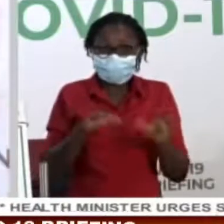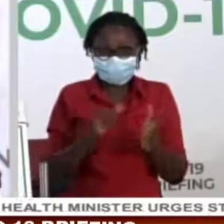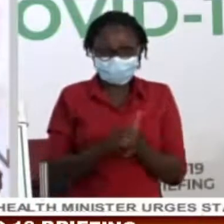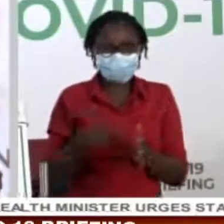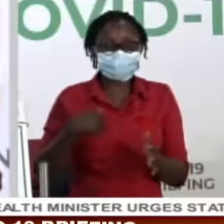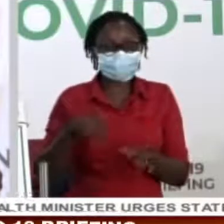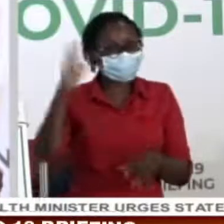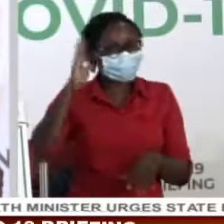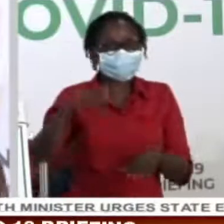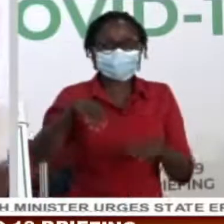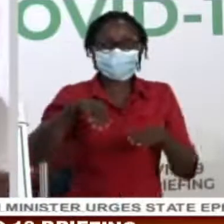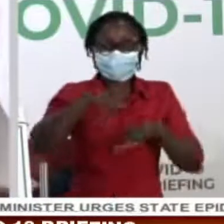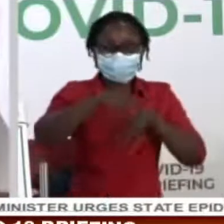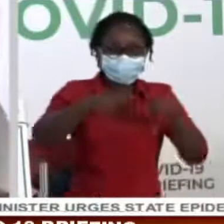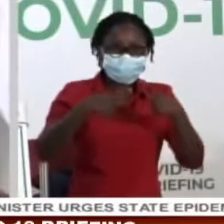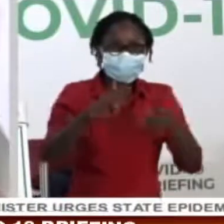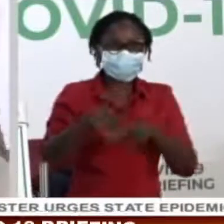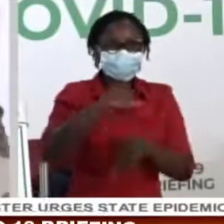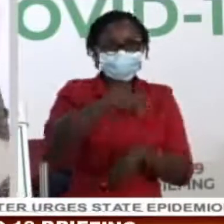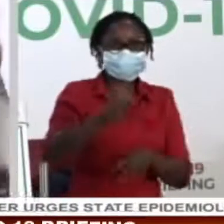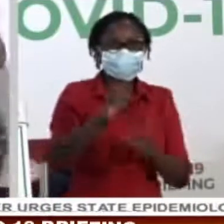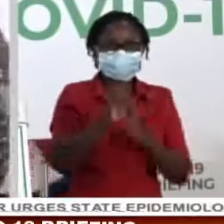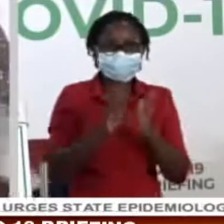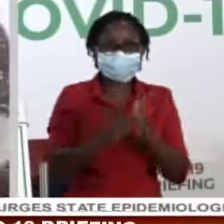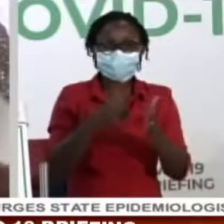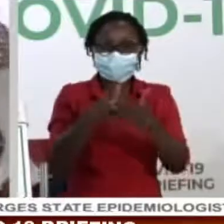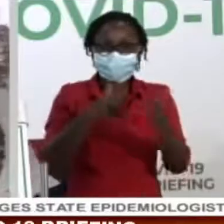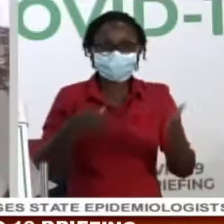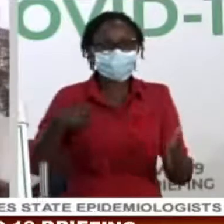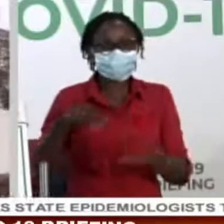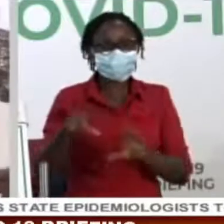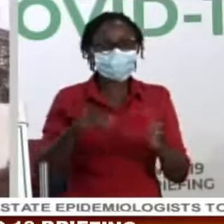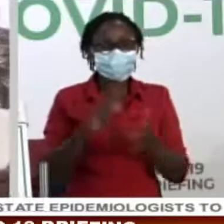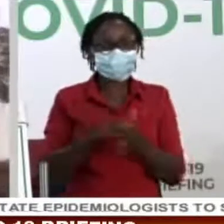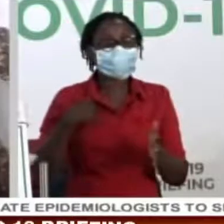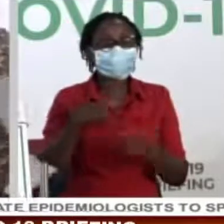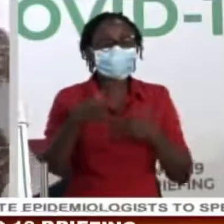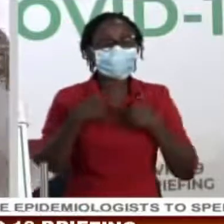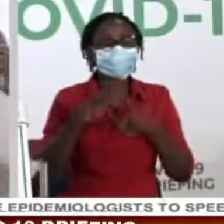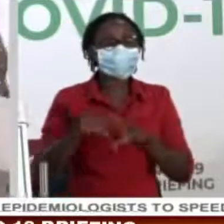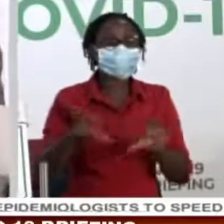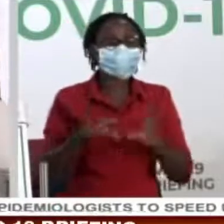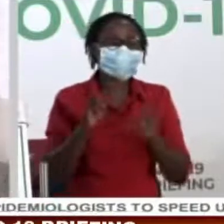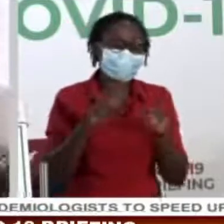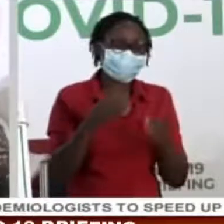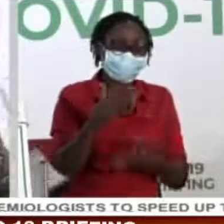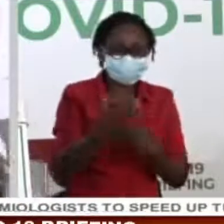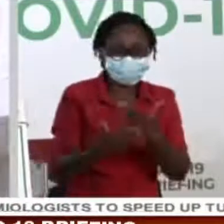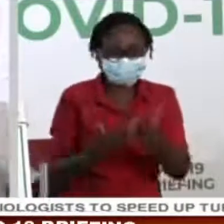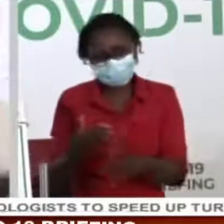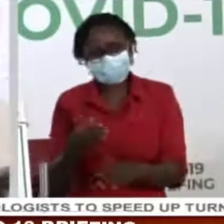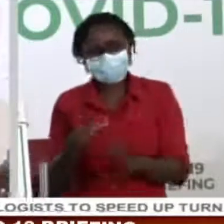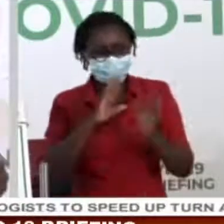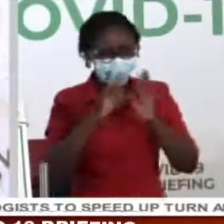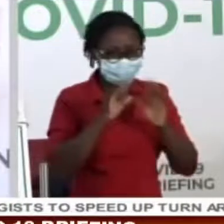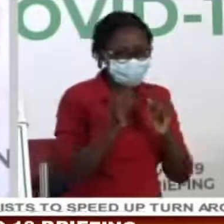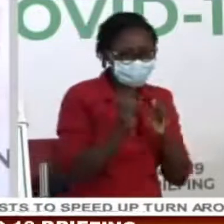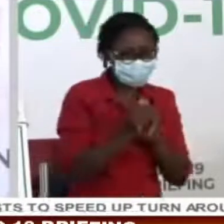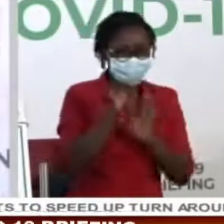other states. And before we escalate, we have to do a lot of processing. Talk to the state, talk to the